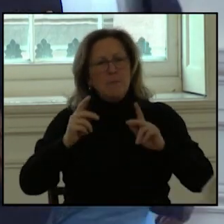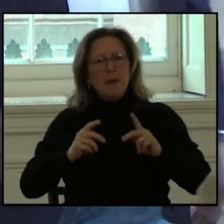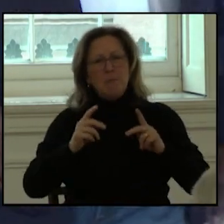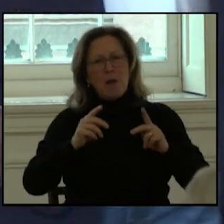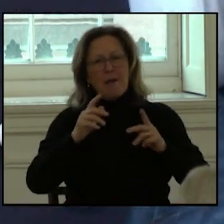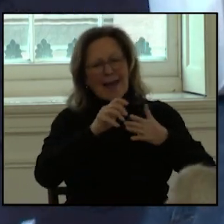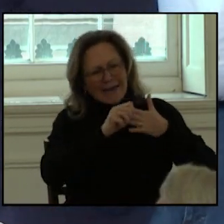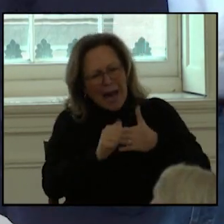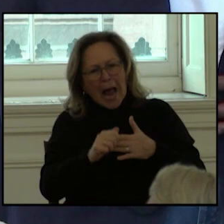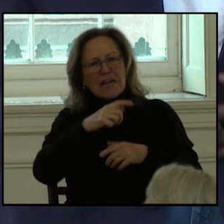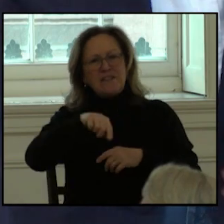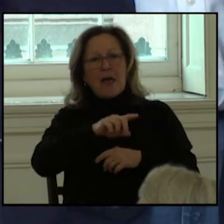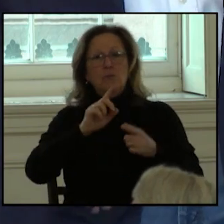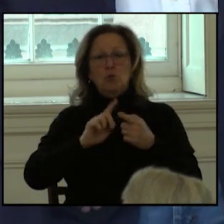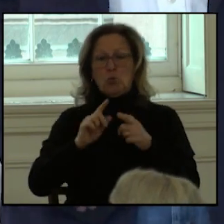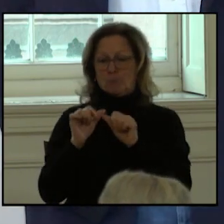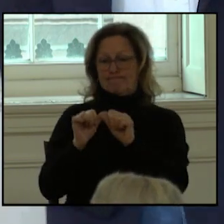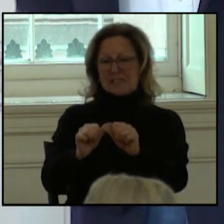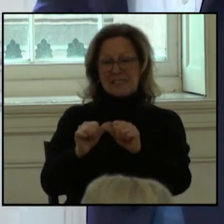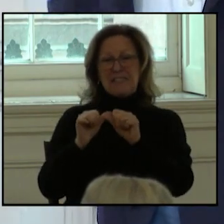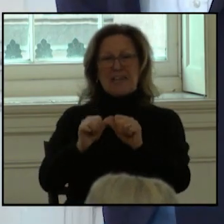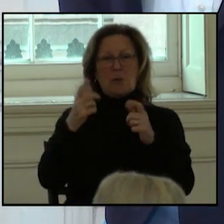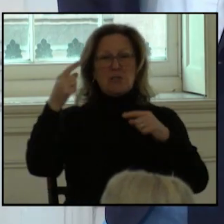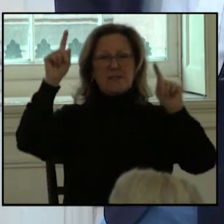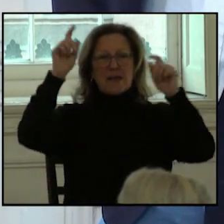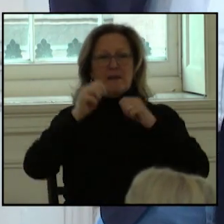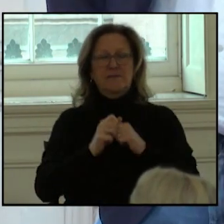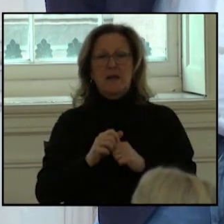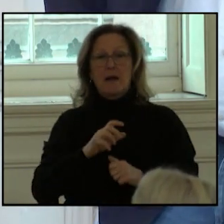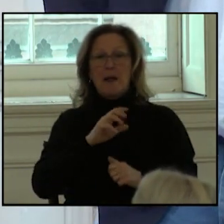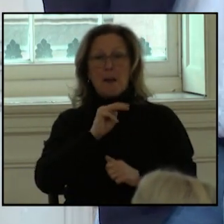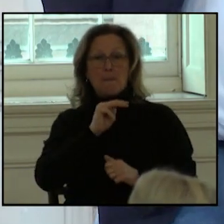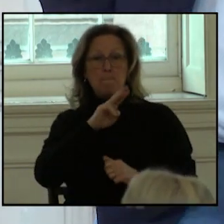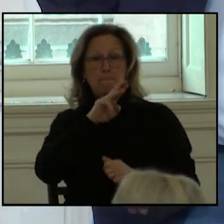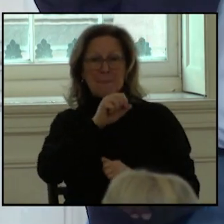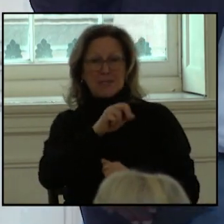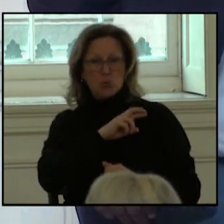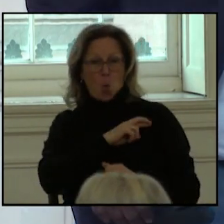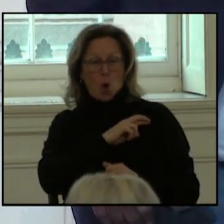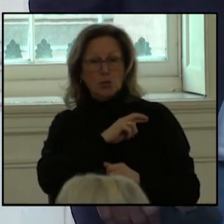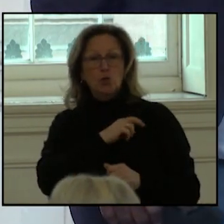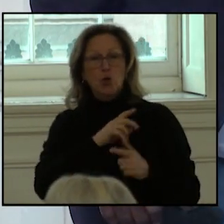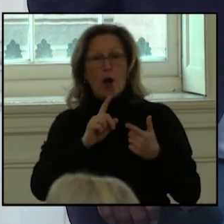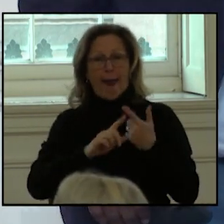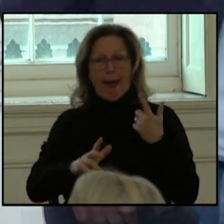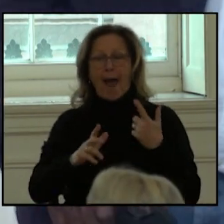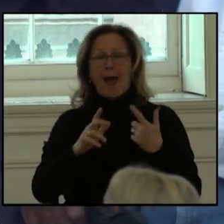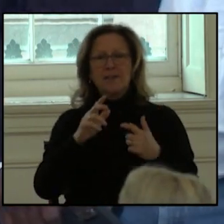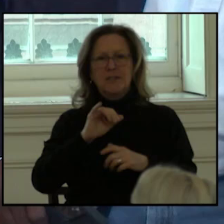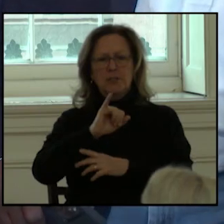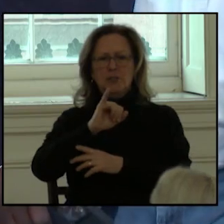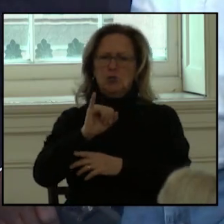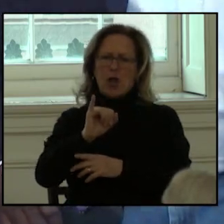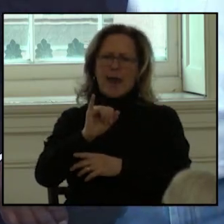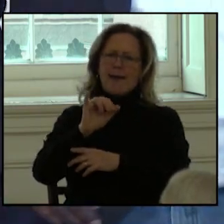towards sustainable success. Ms. Royster holds a JD from Rutgers University Law School in Newark and a BA